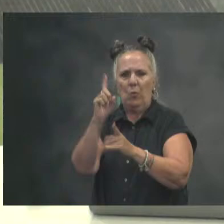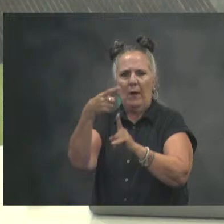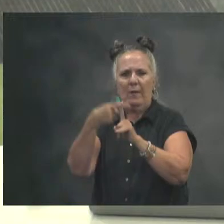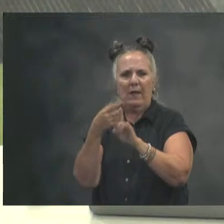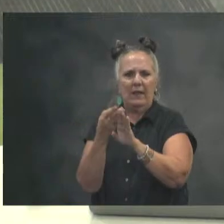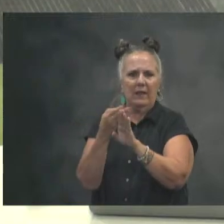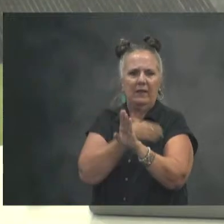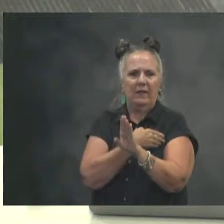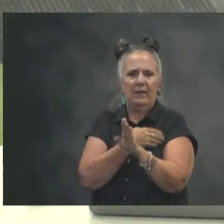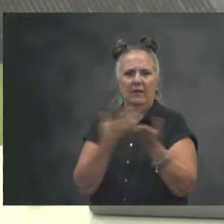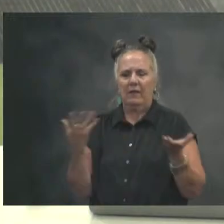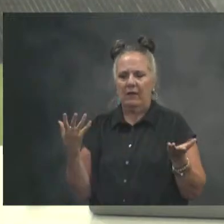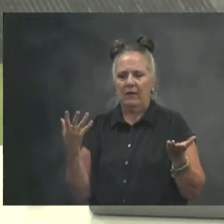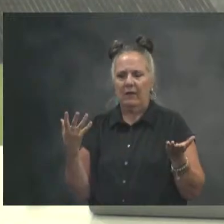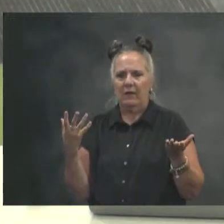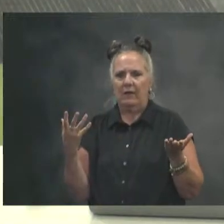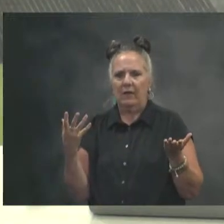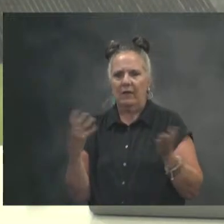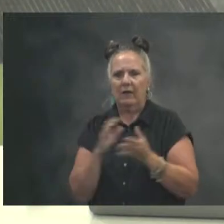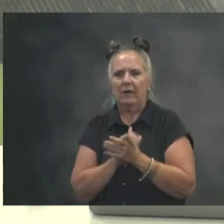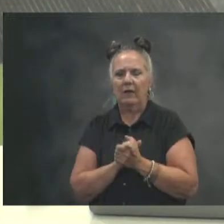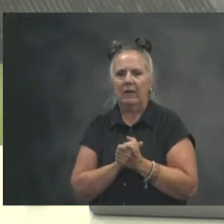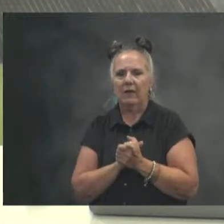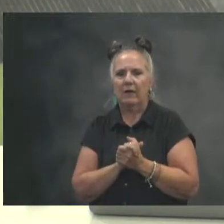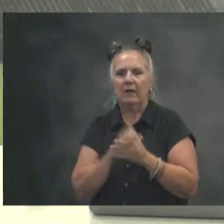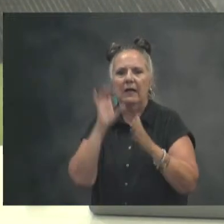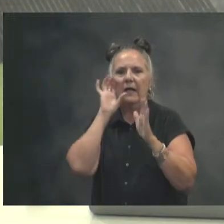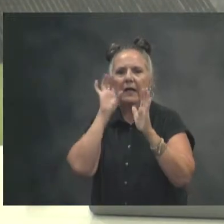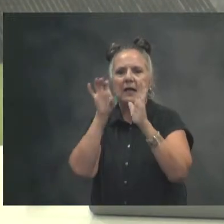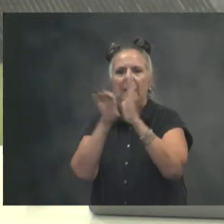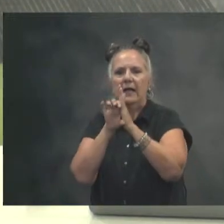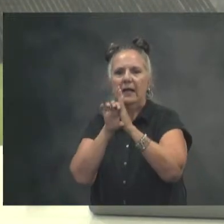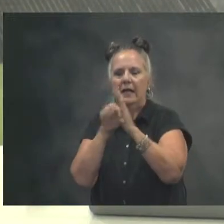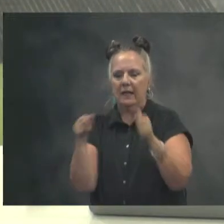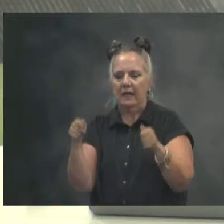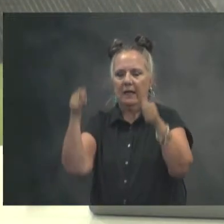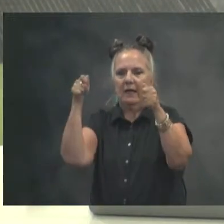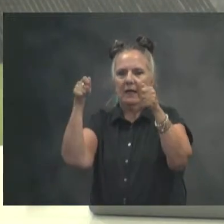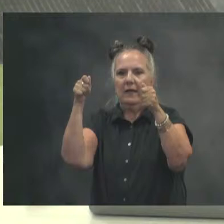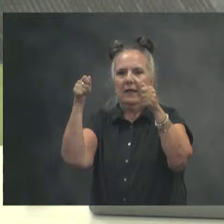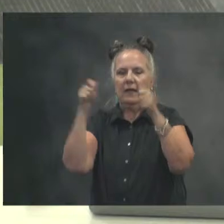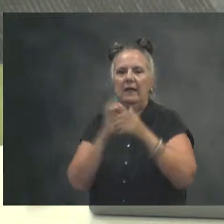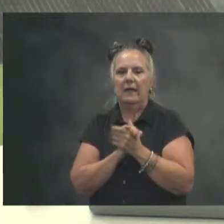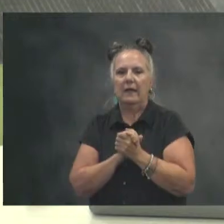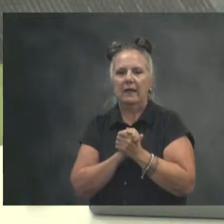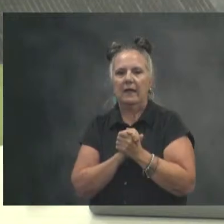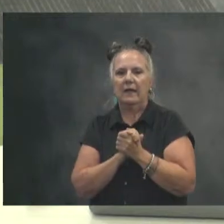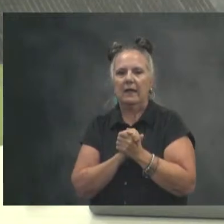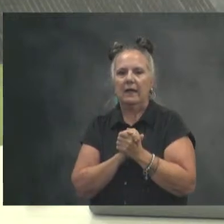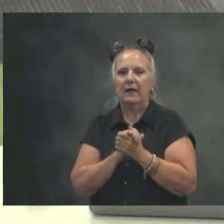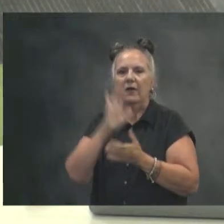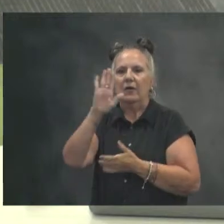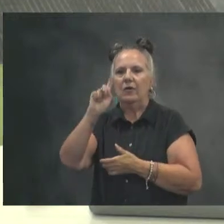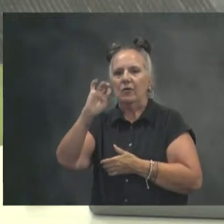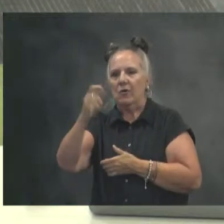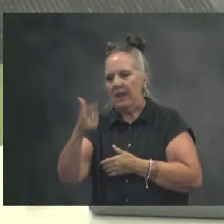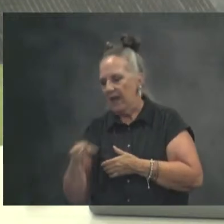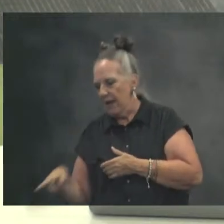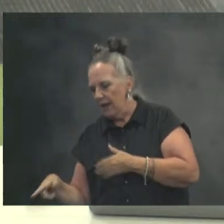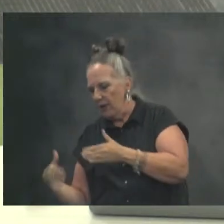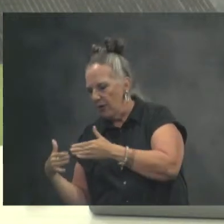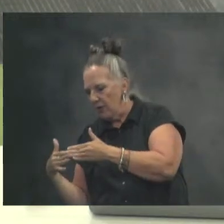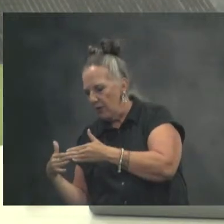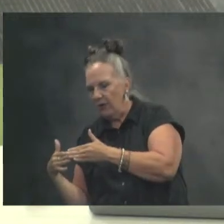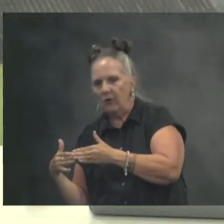did you do? So this is a picture of the Peter Bickford tent. This is your leg in the corner,